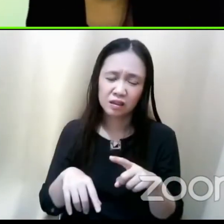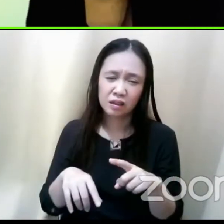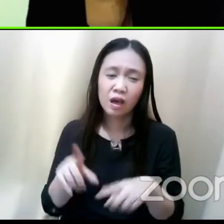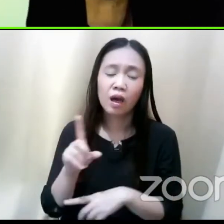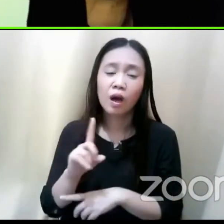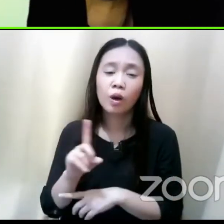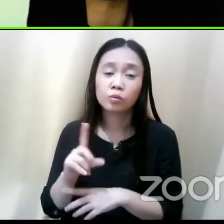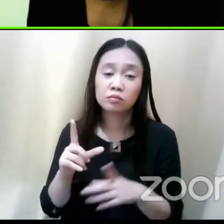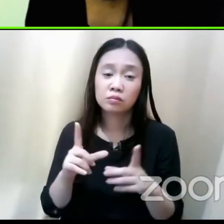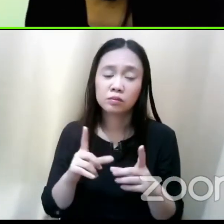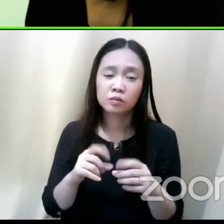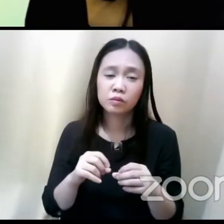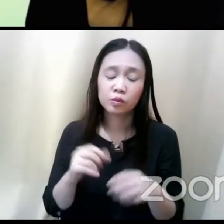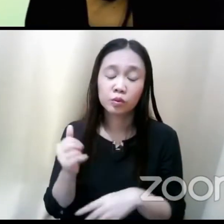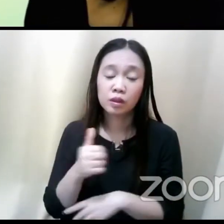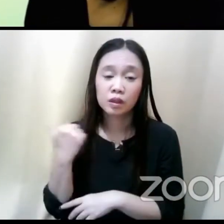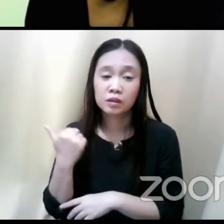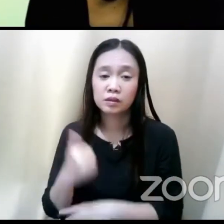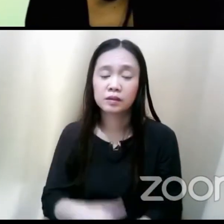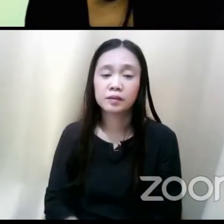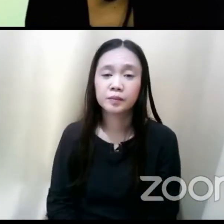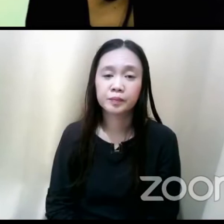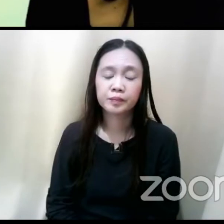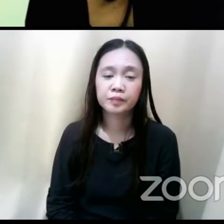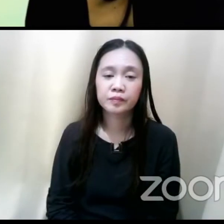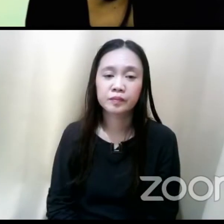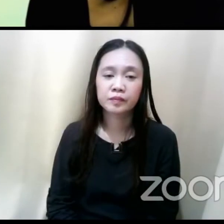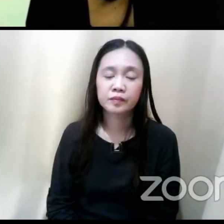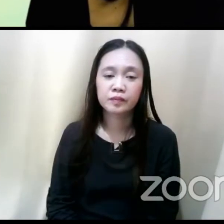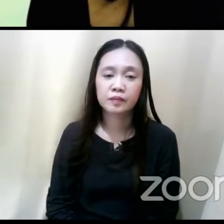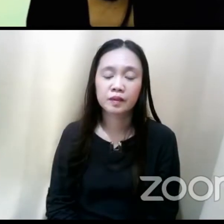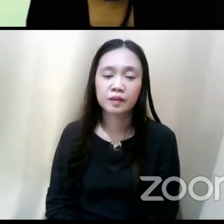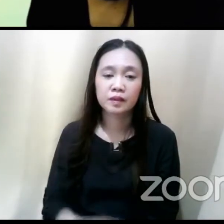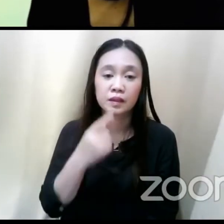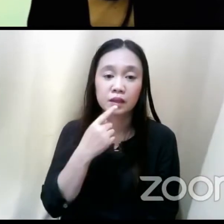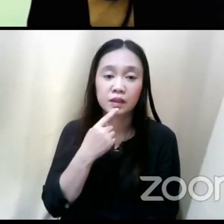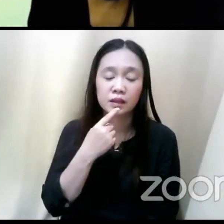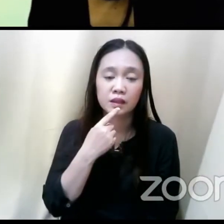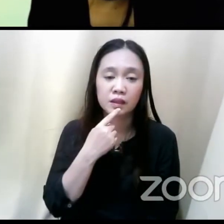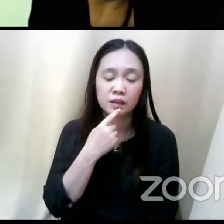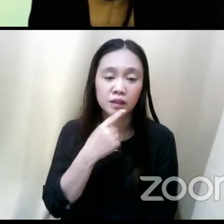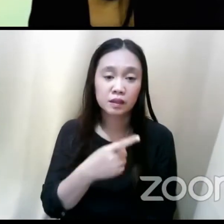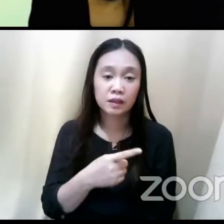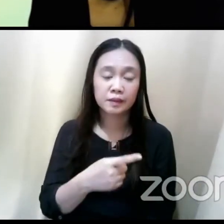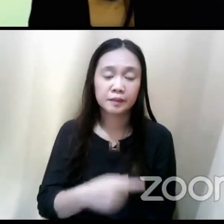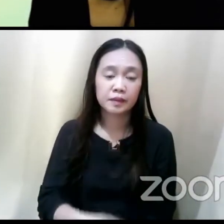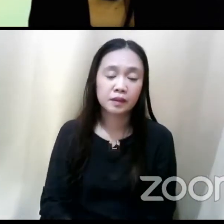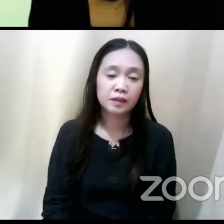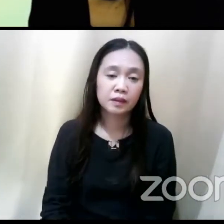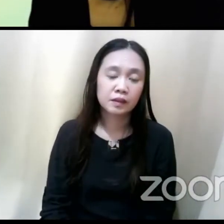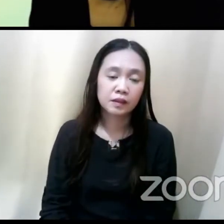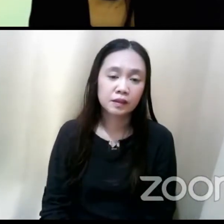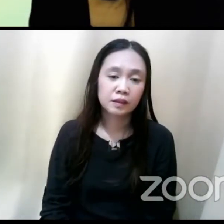niyang alternative po? Okay. So, nabanggit, dun sa case na yan, nabanggit